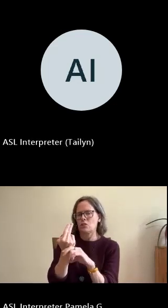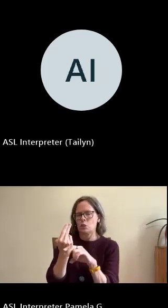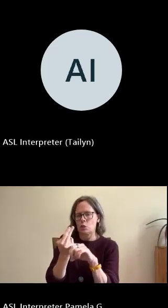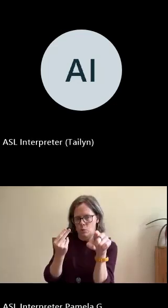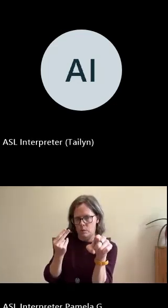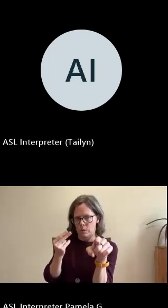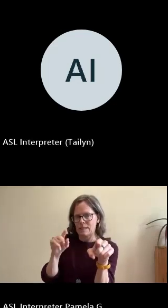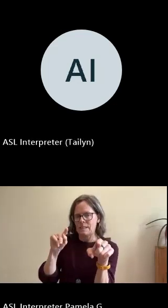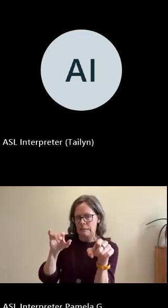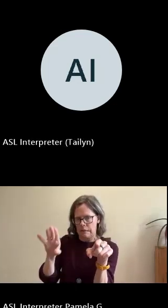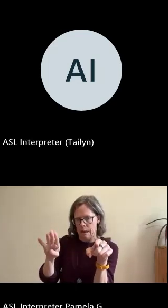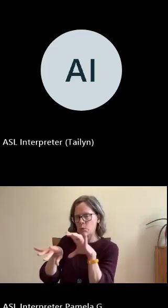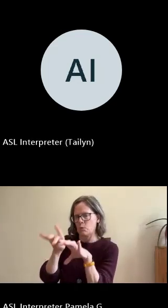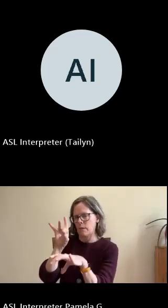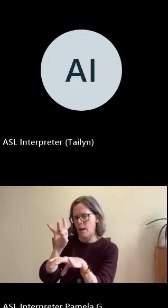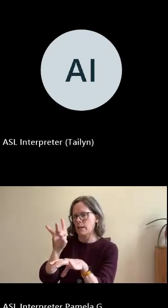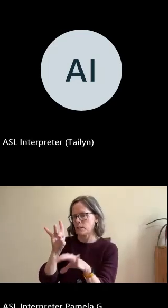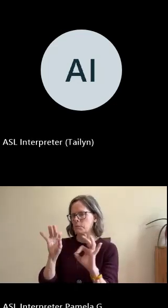that exists.